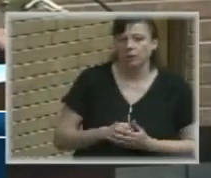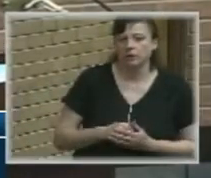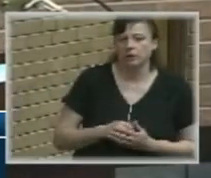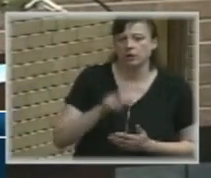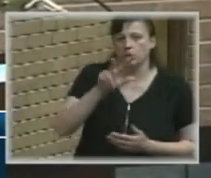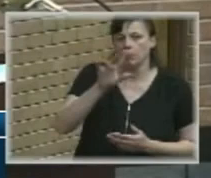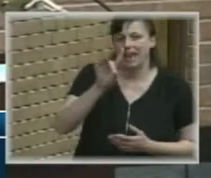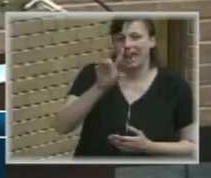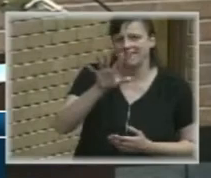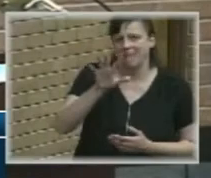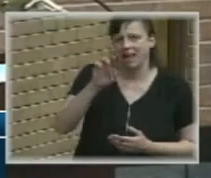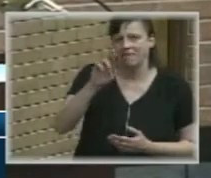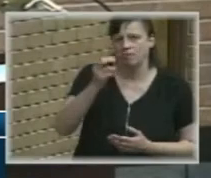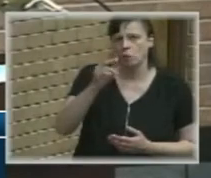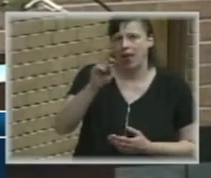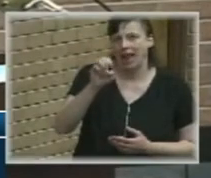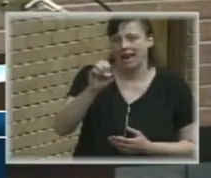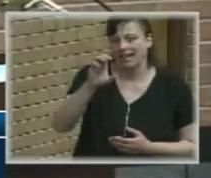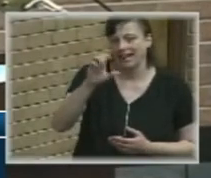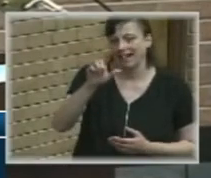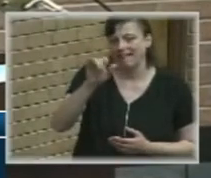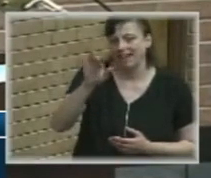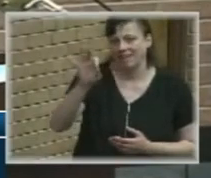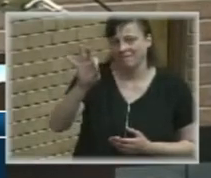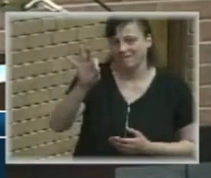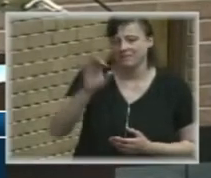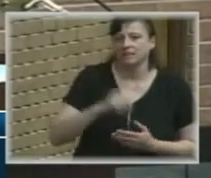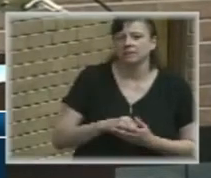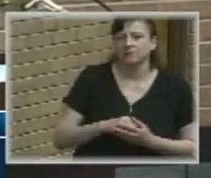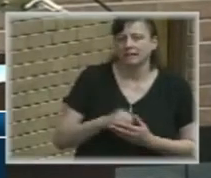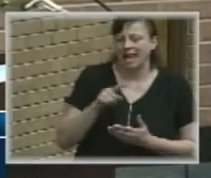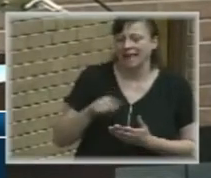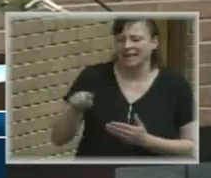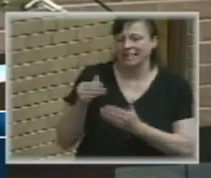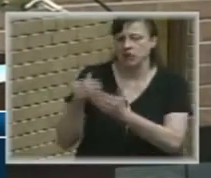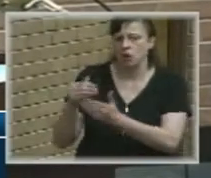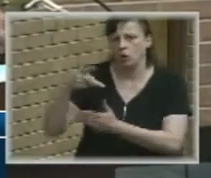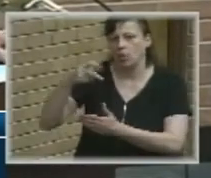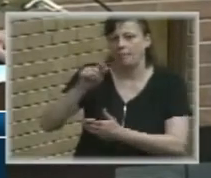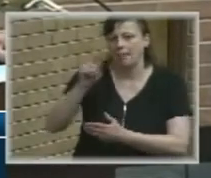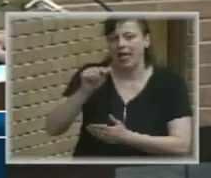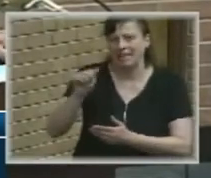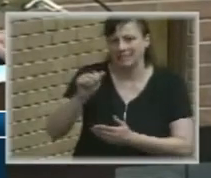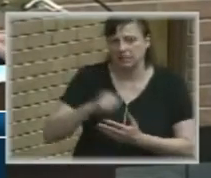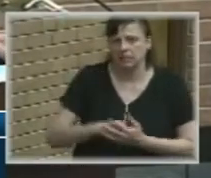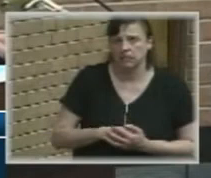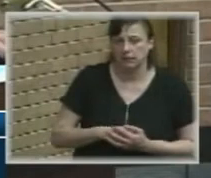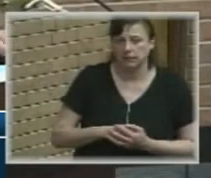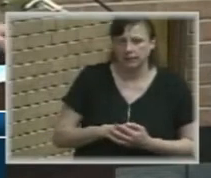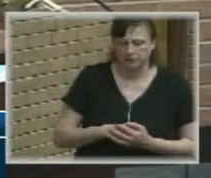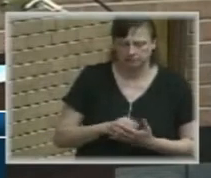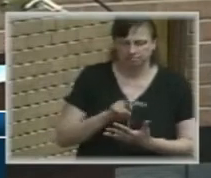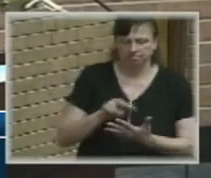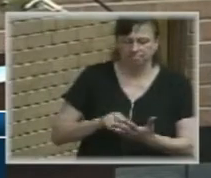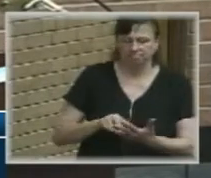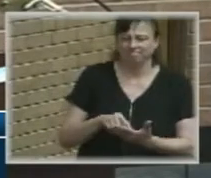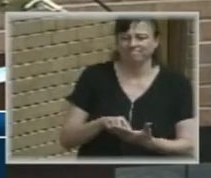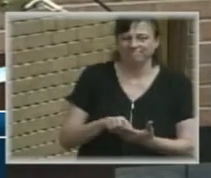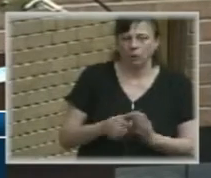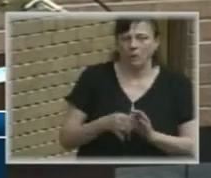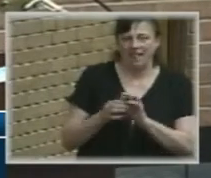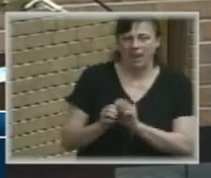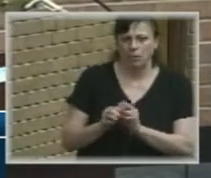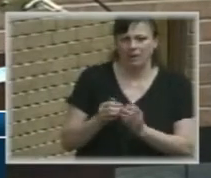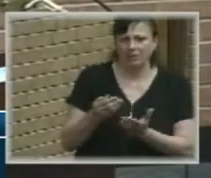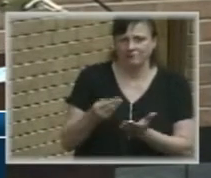Rhinecliff, and the Rhinecliff Monroe Plaza. By way of some bookkeeping, a couple things